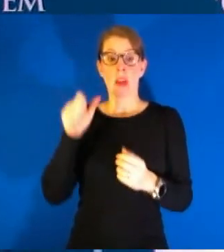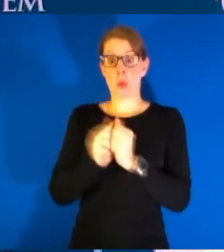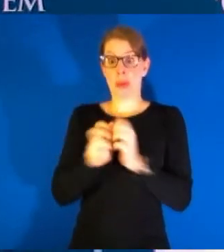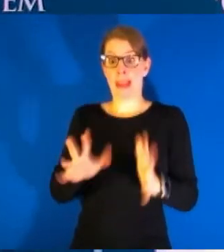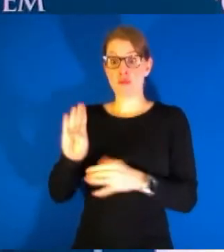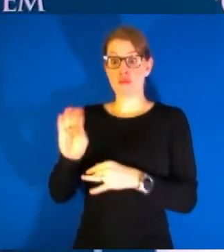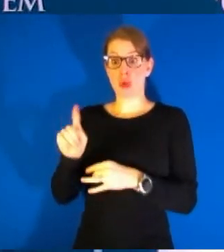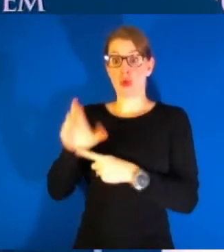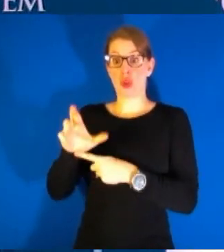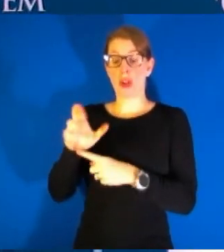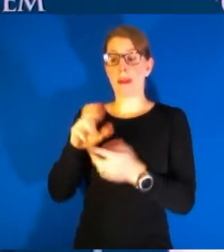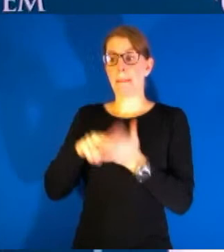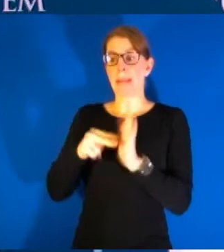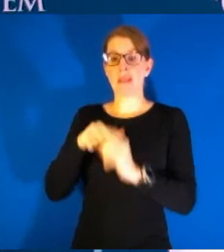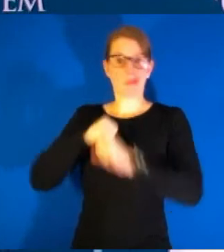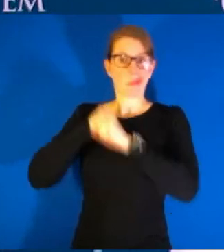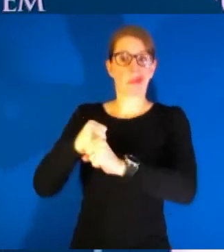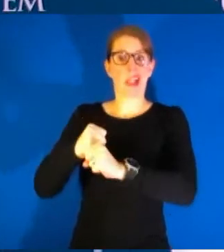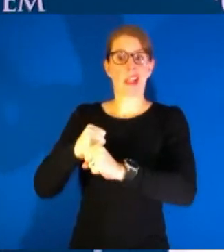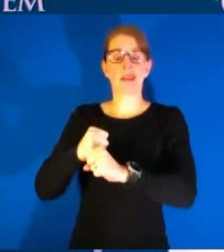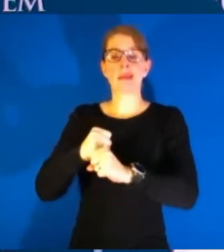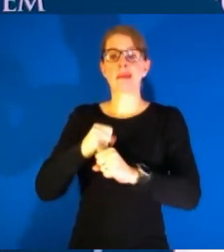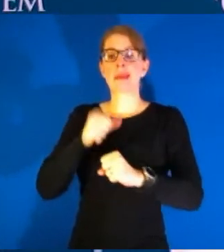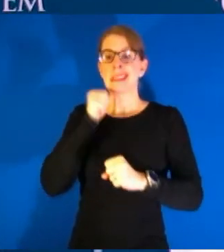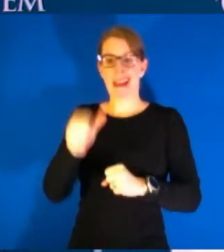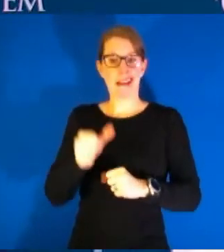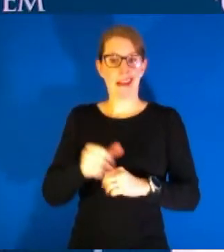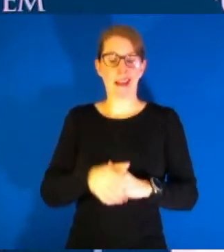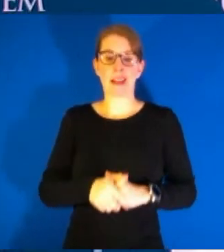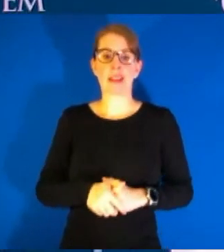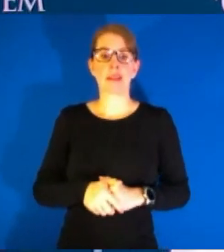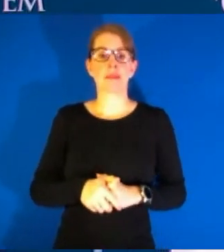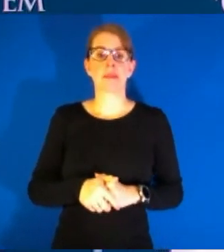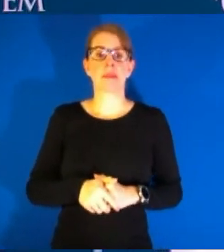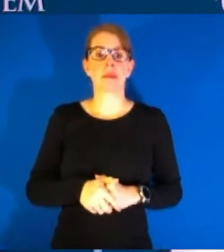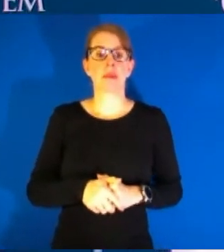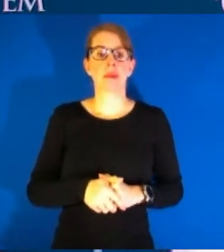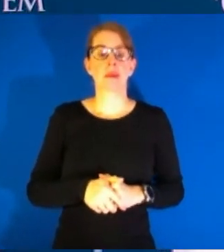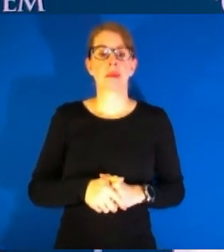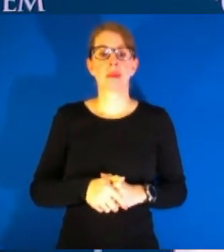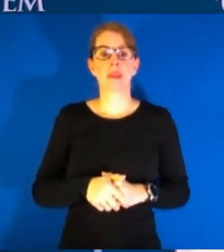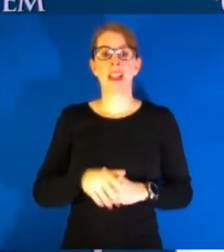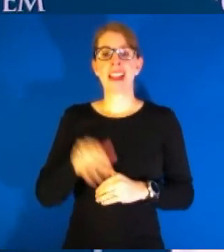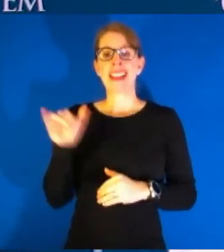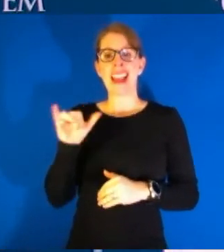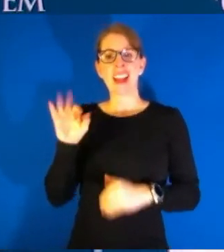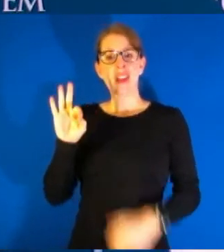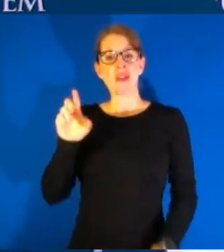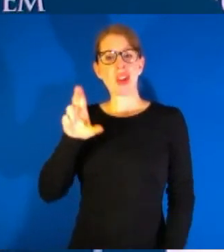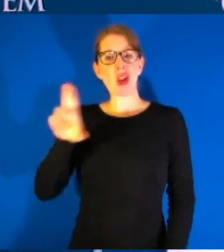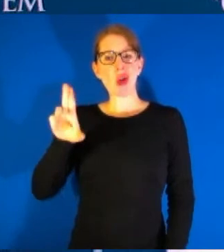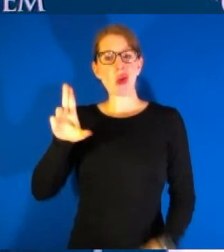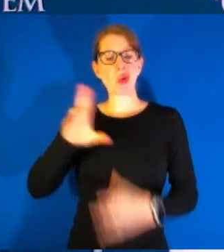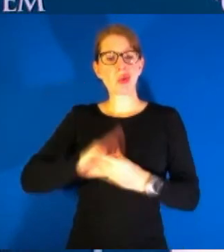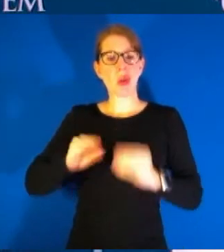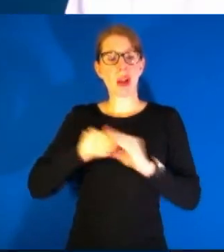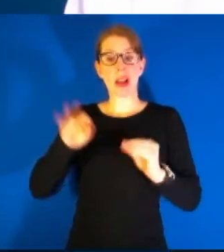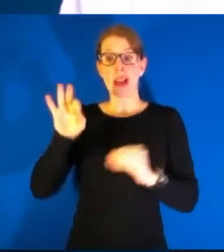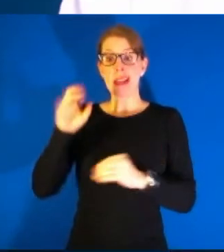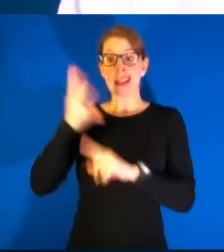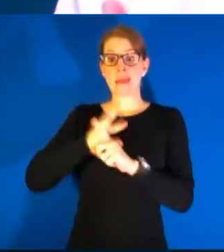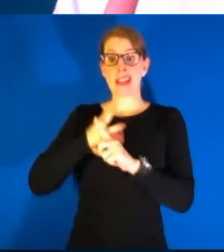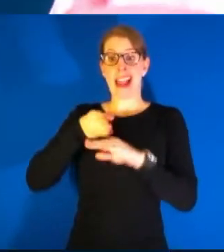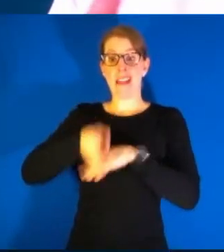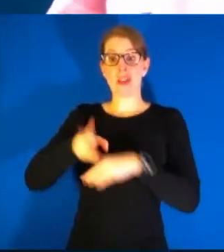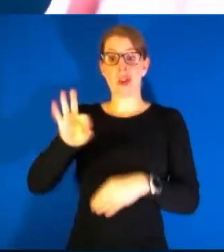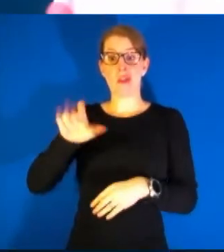well protected. And Doc Hawk, just to say, that's sort of the influenza story, right? 6 months after your influenza vaccine, even